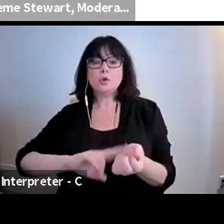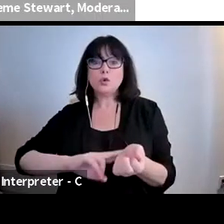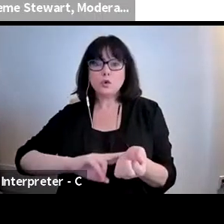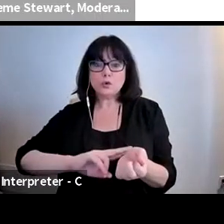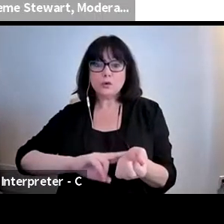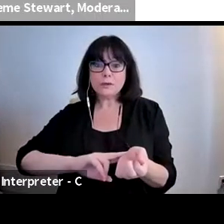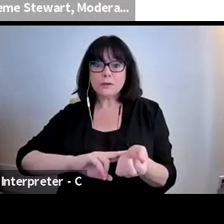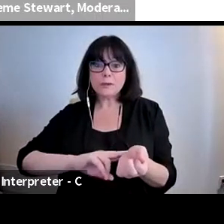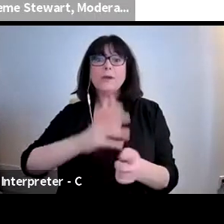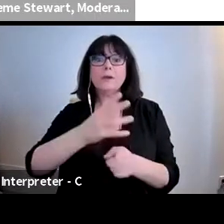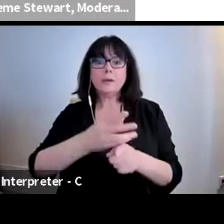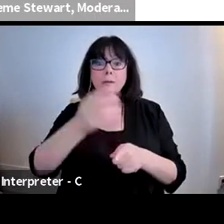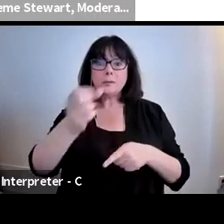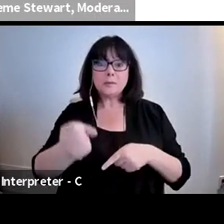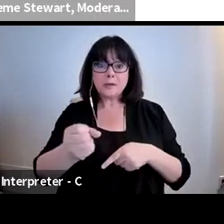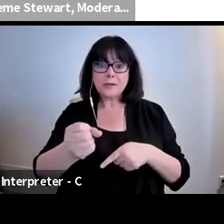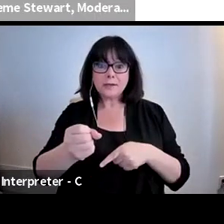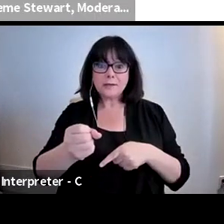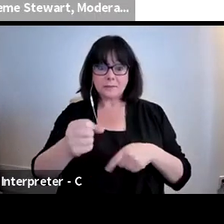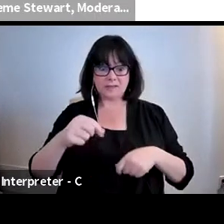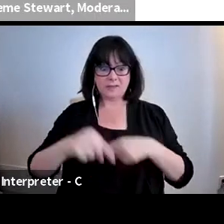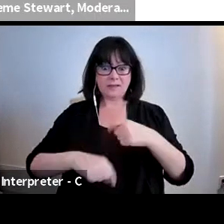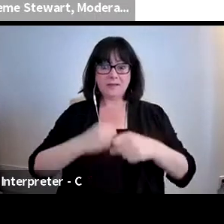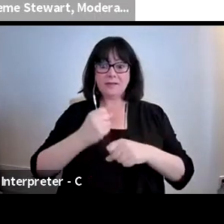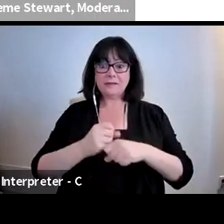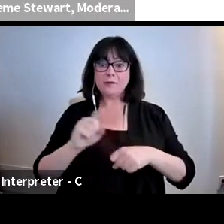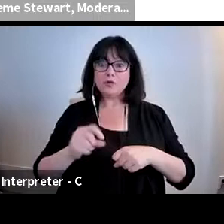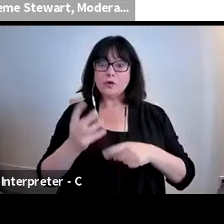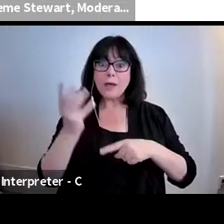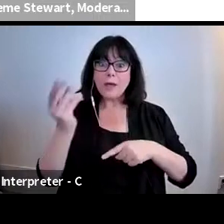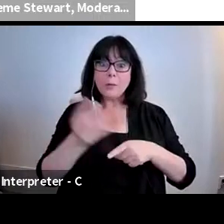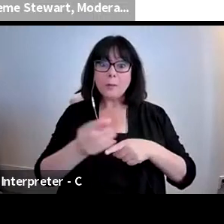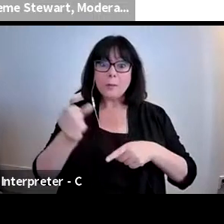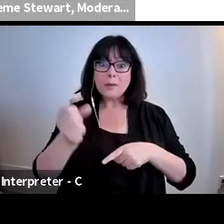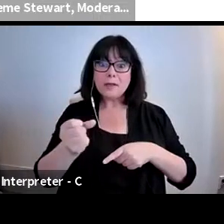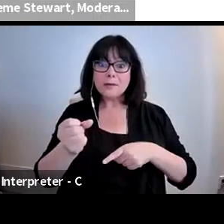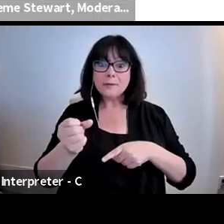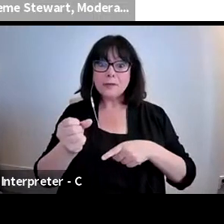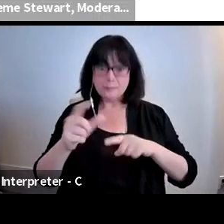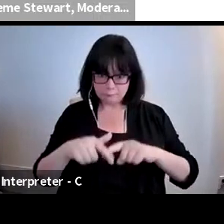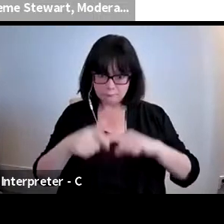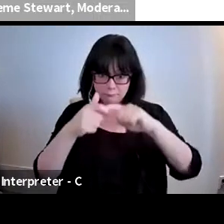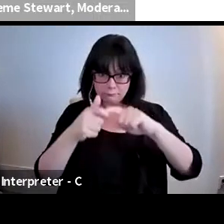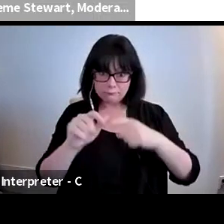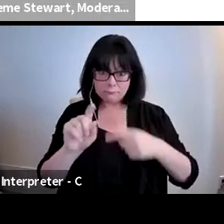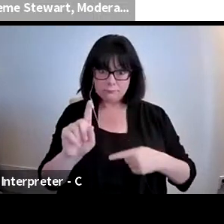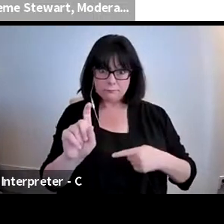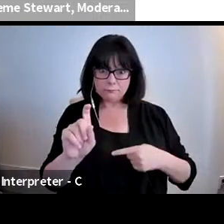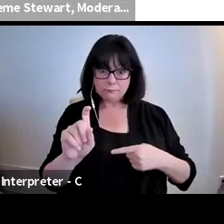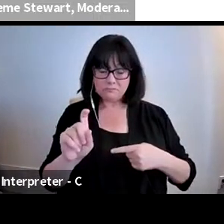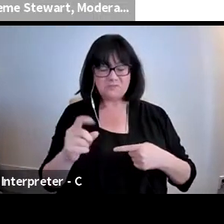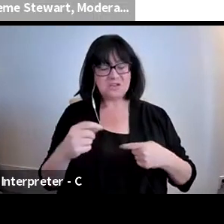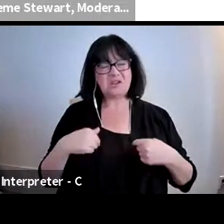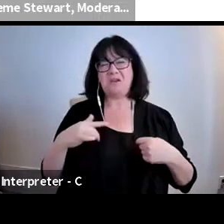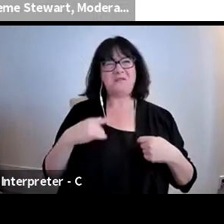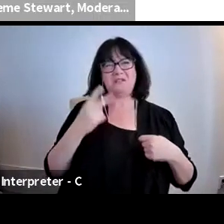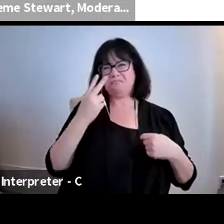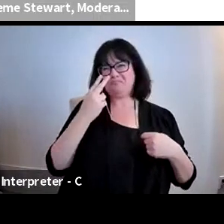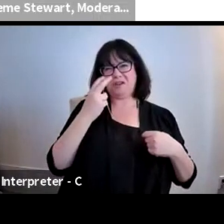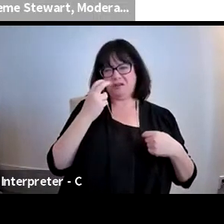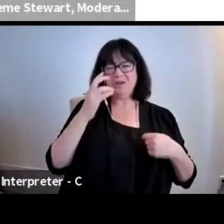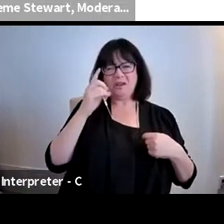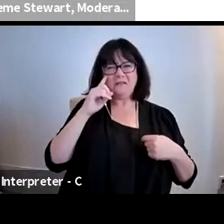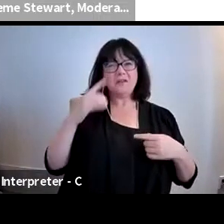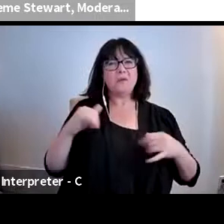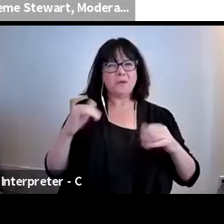placements are going to be suspended for this year, which I'm quite sure they will not be, but and how they're going to be done in the